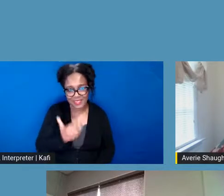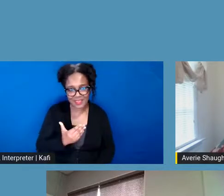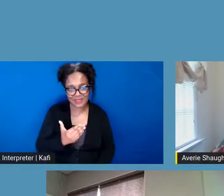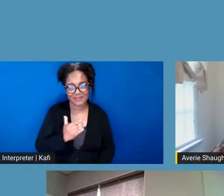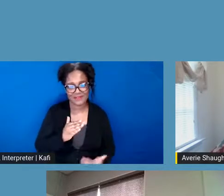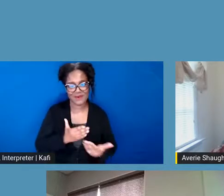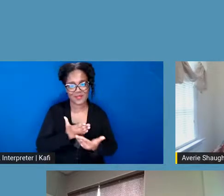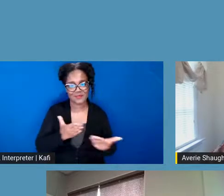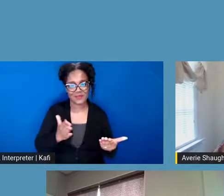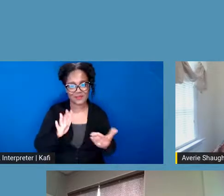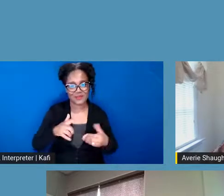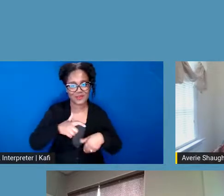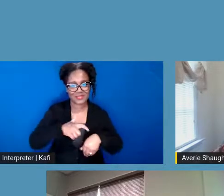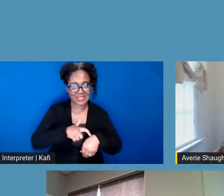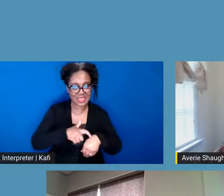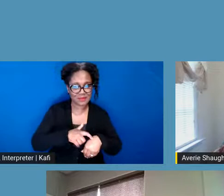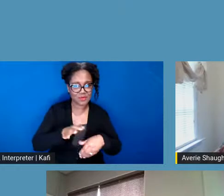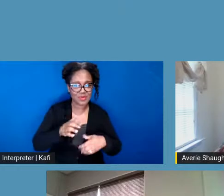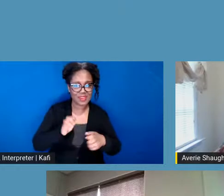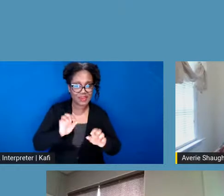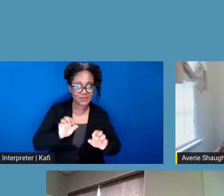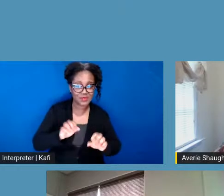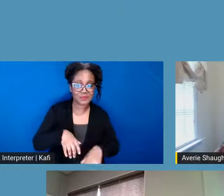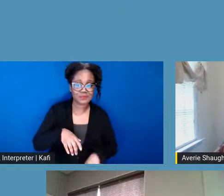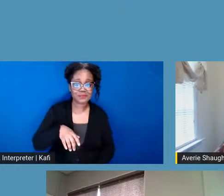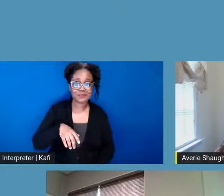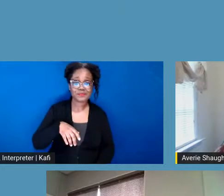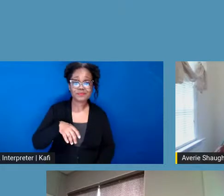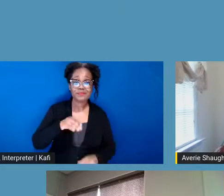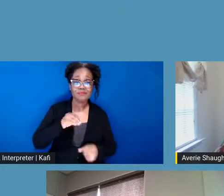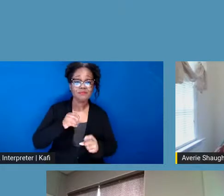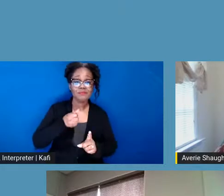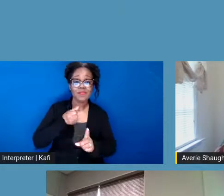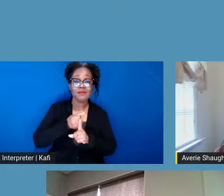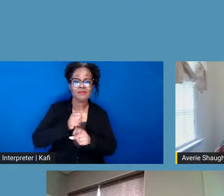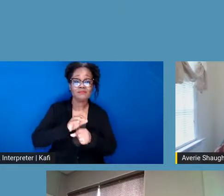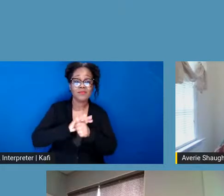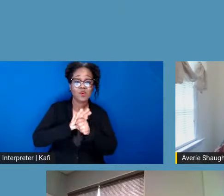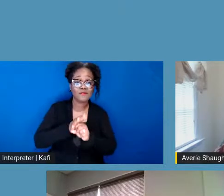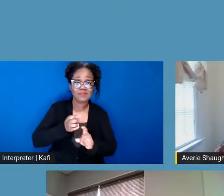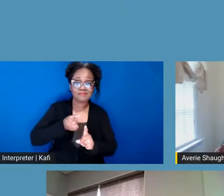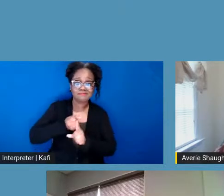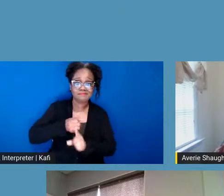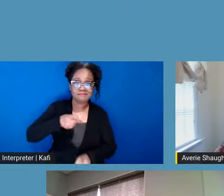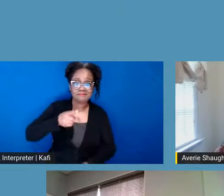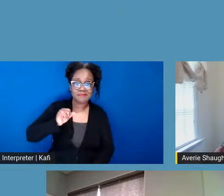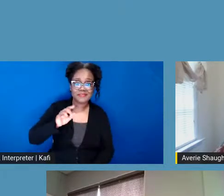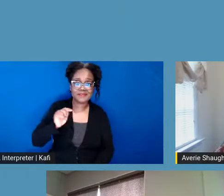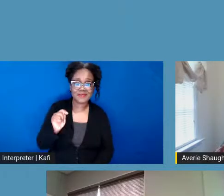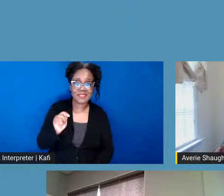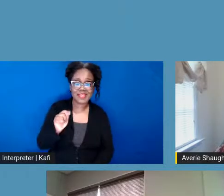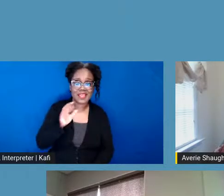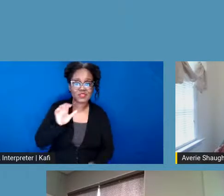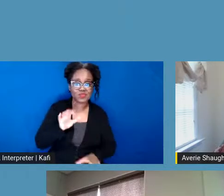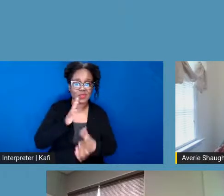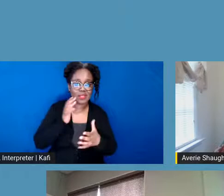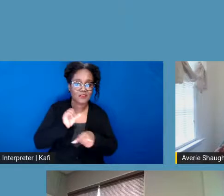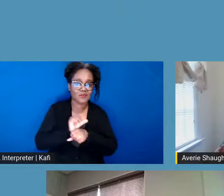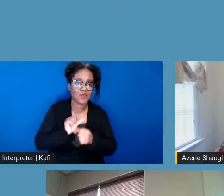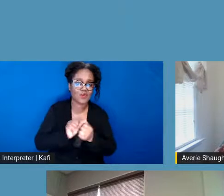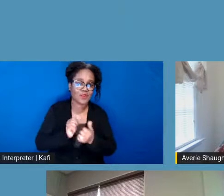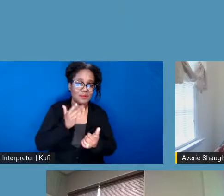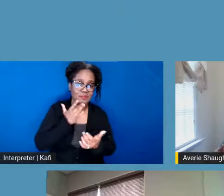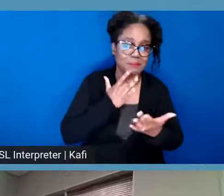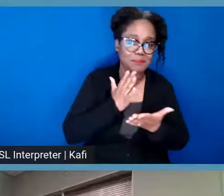for pivoting in a pandemic and doing things on a budget. So great work, and we look forward to seeing more from your